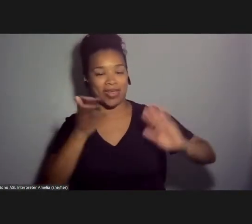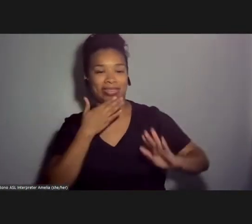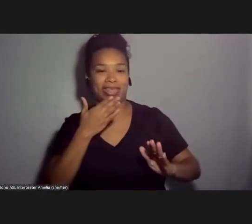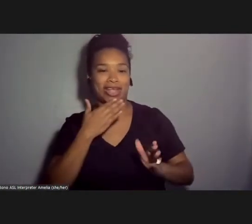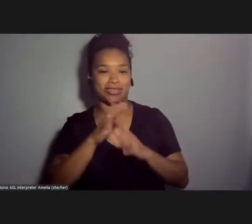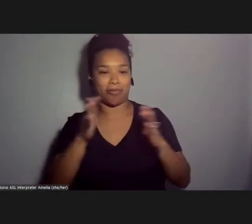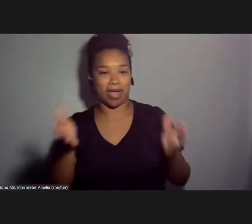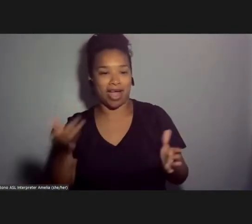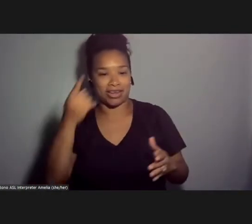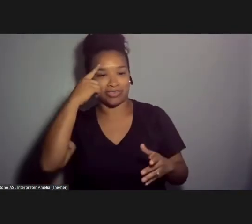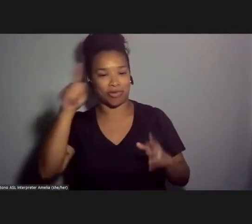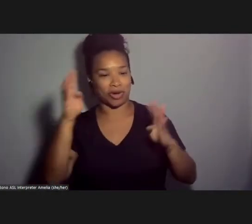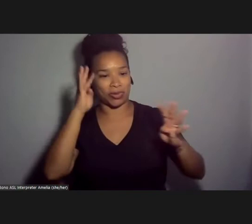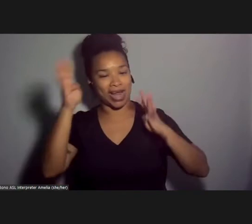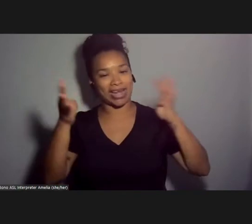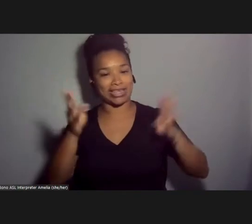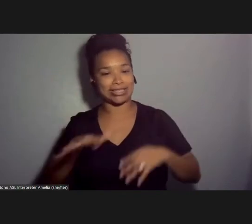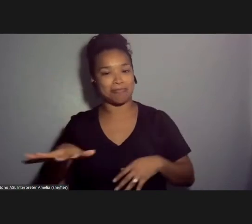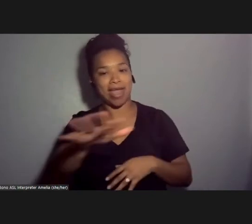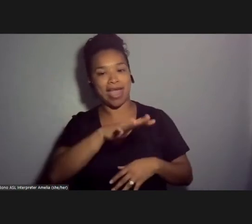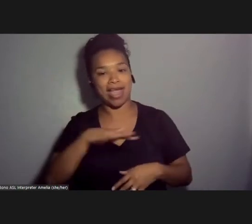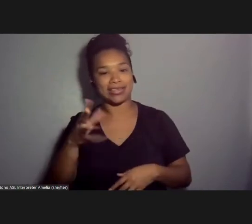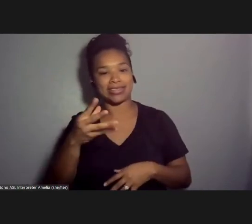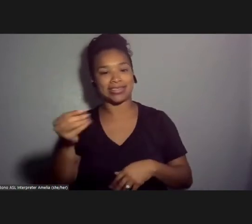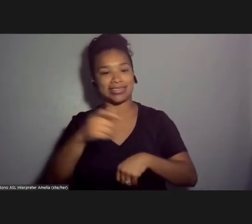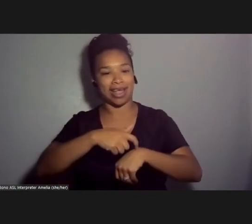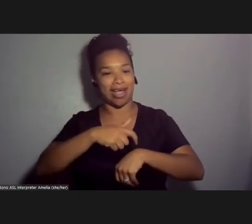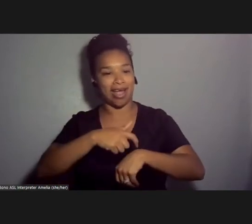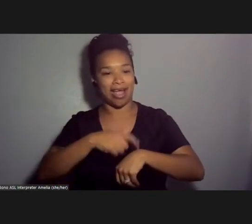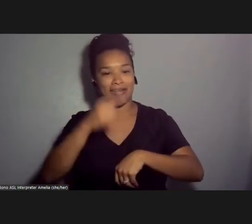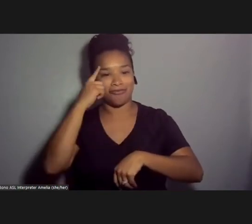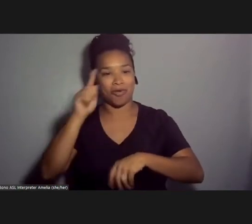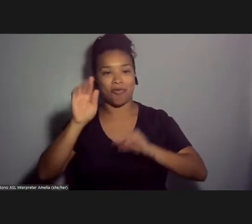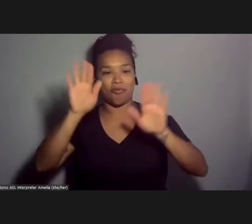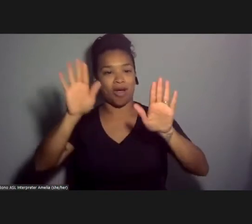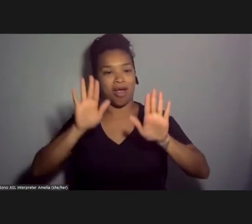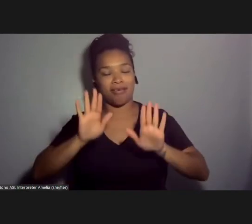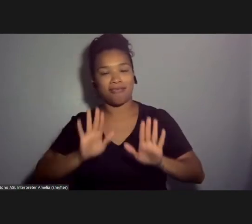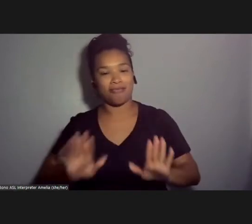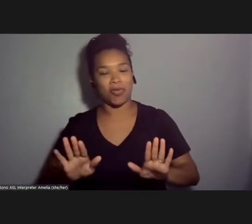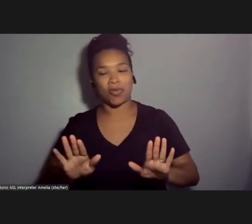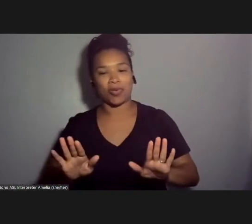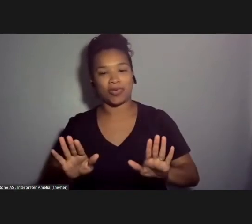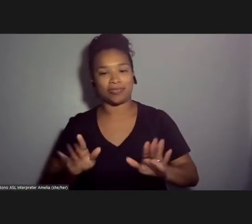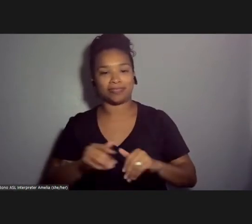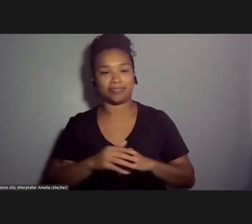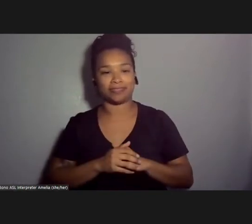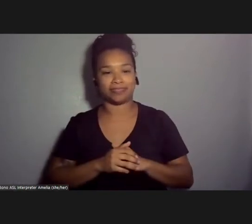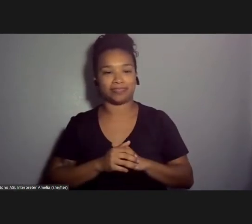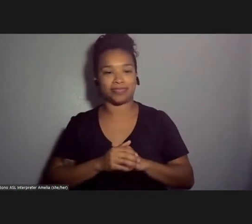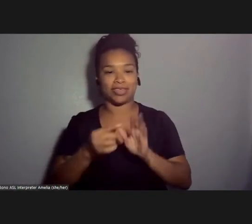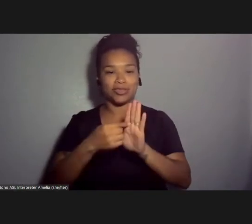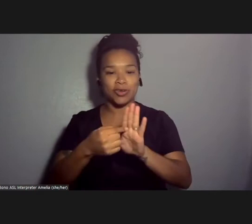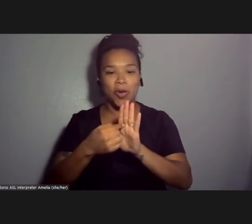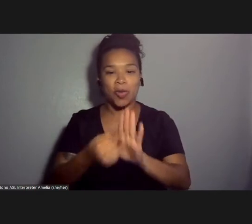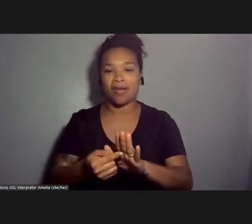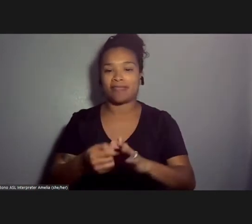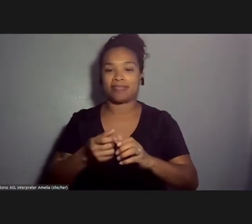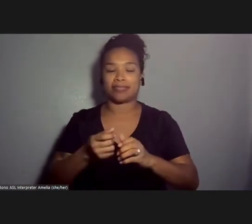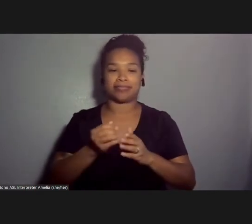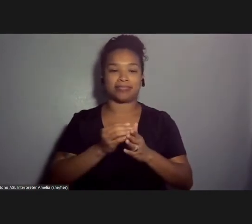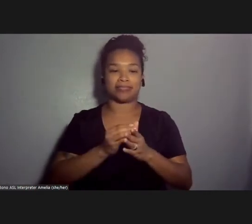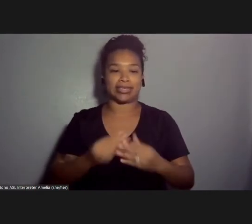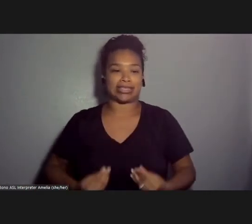and time for this wonderful brain trust of inspiring